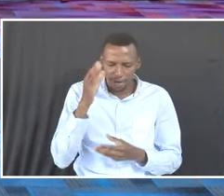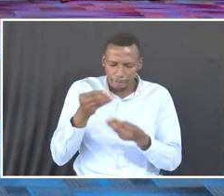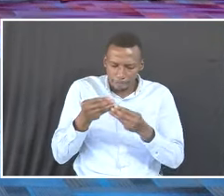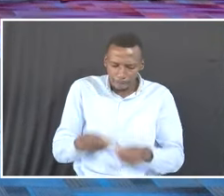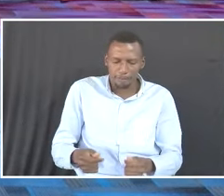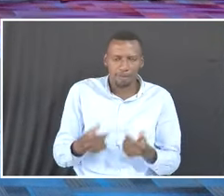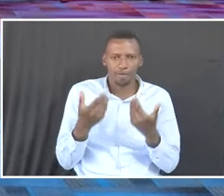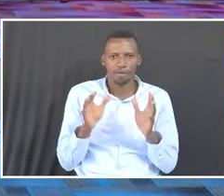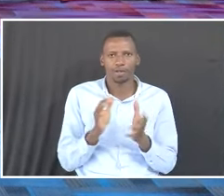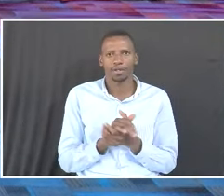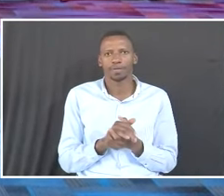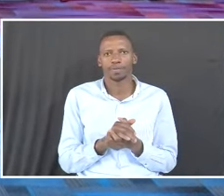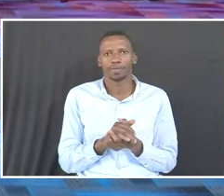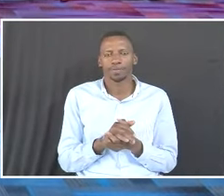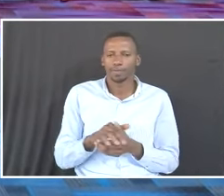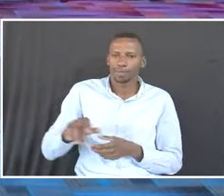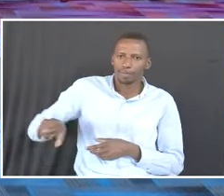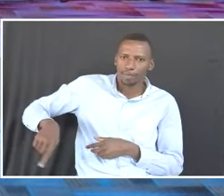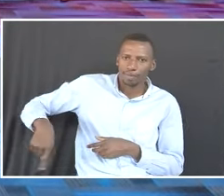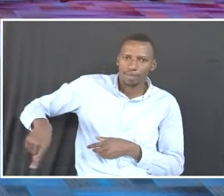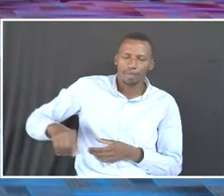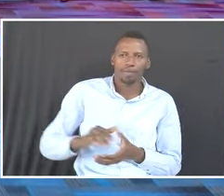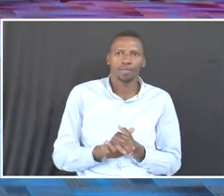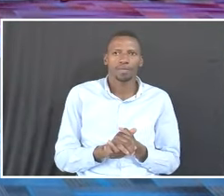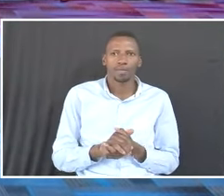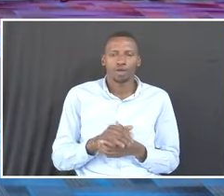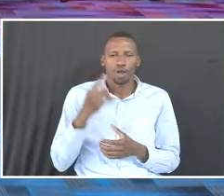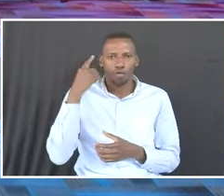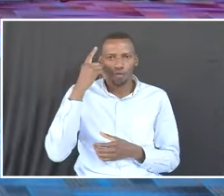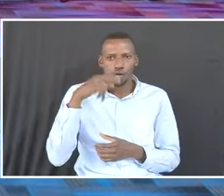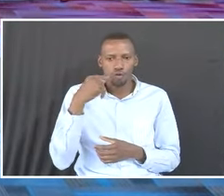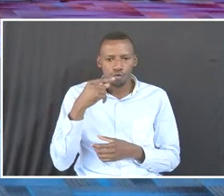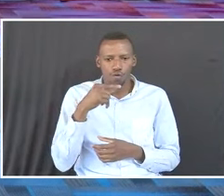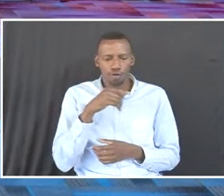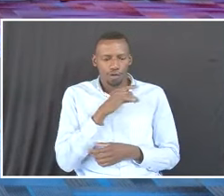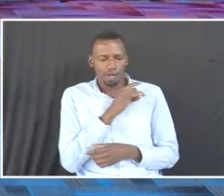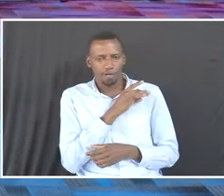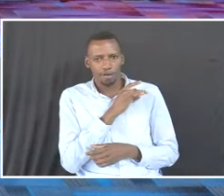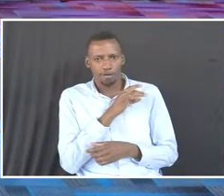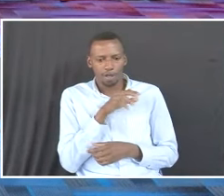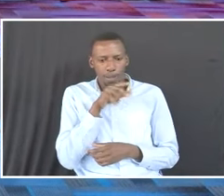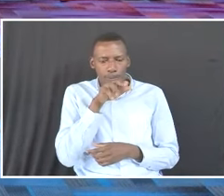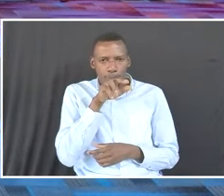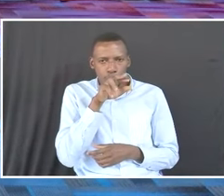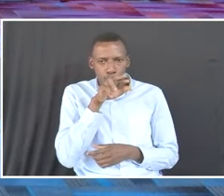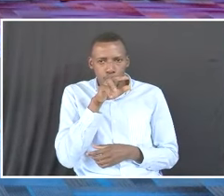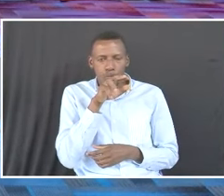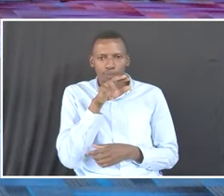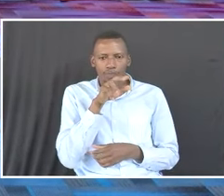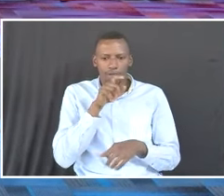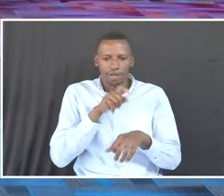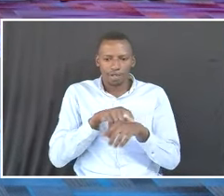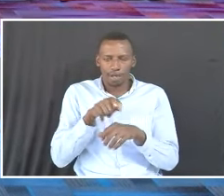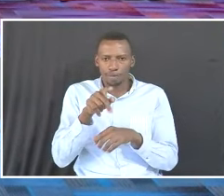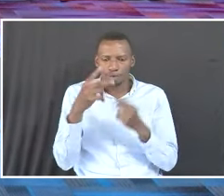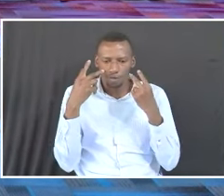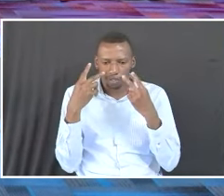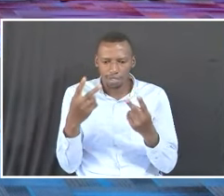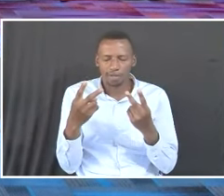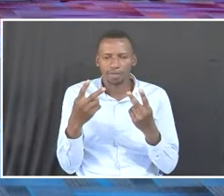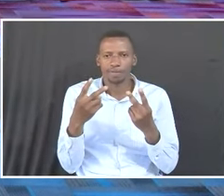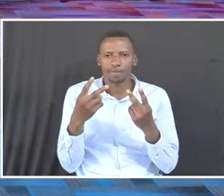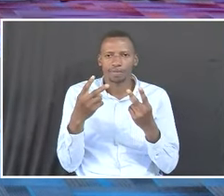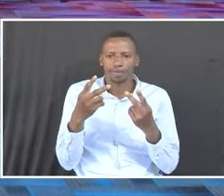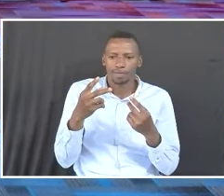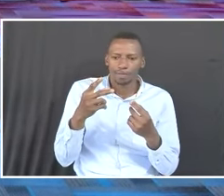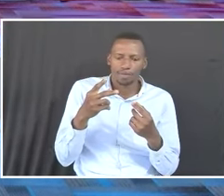Ni mukia peke yake. And for those of us who fear snakes, when you see even a tail, you begin running away. And yet